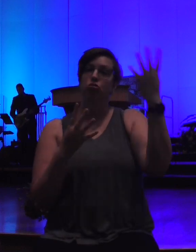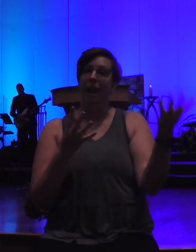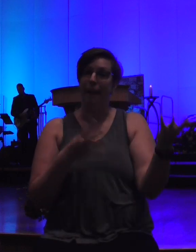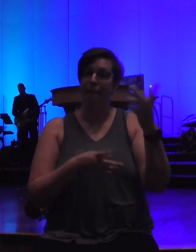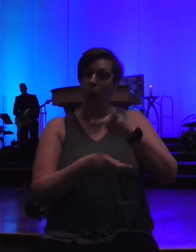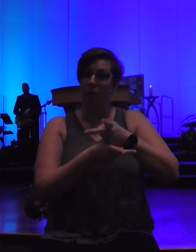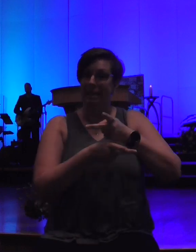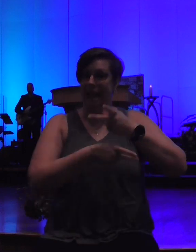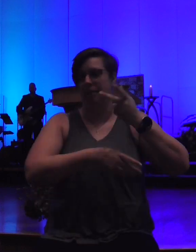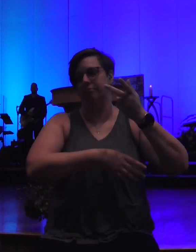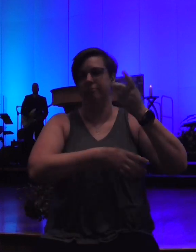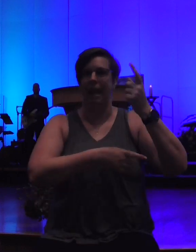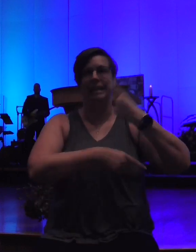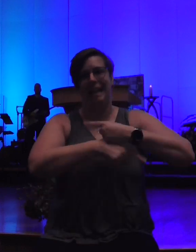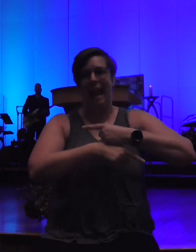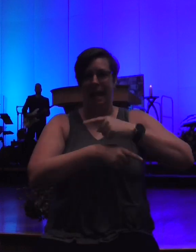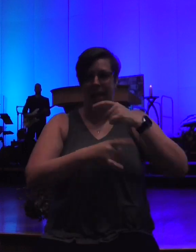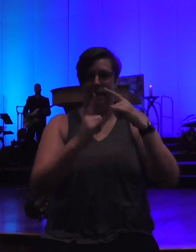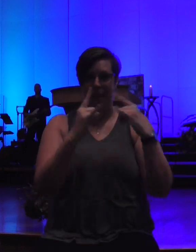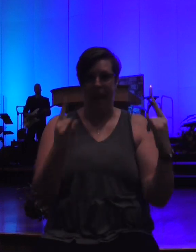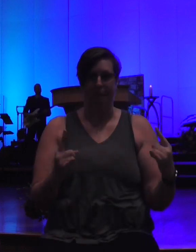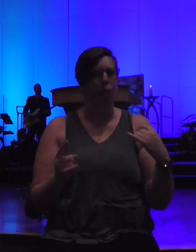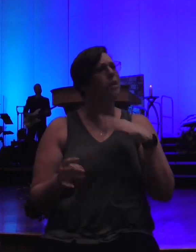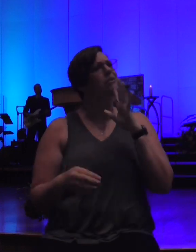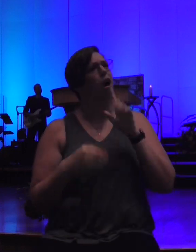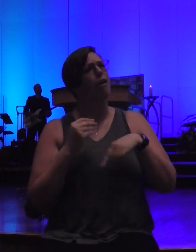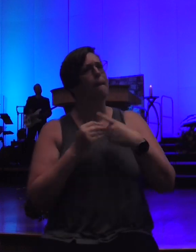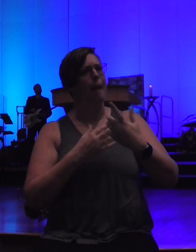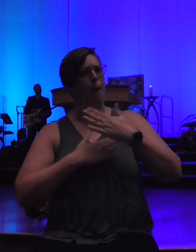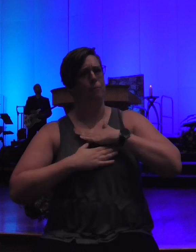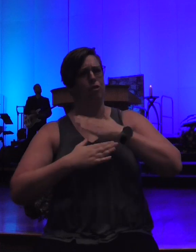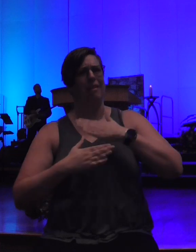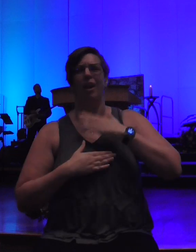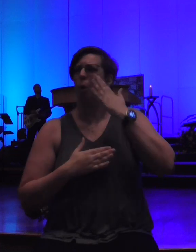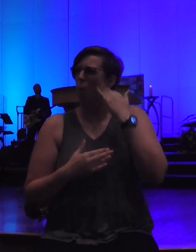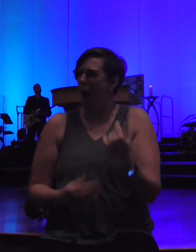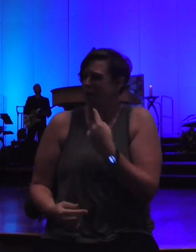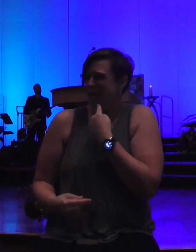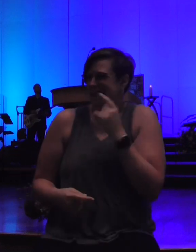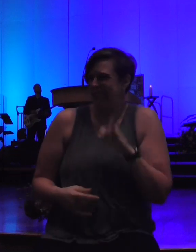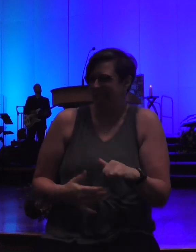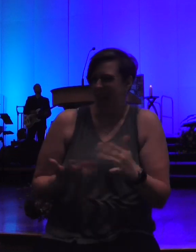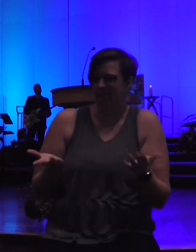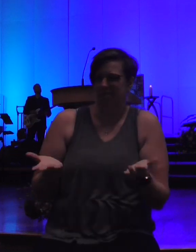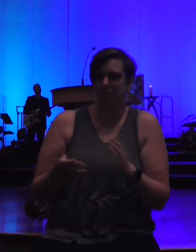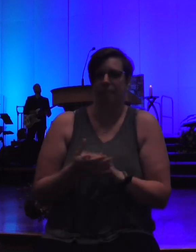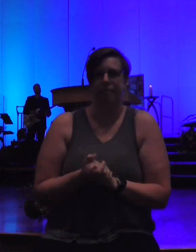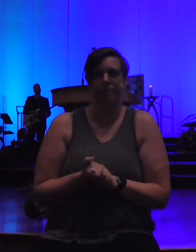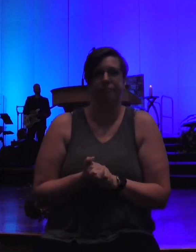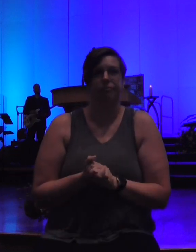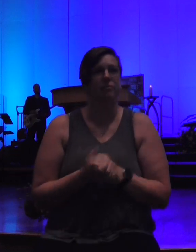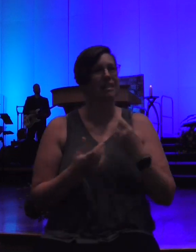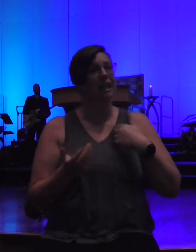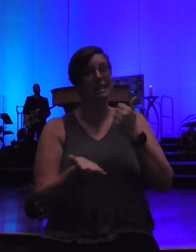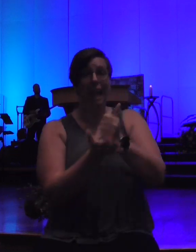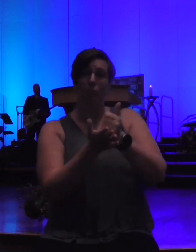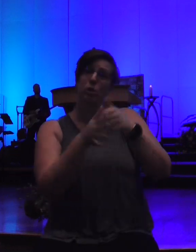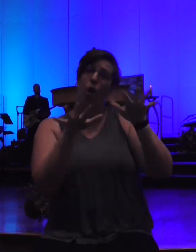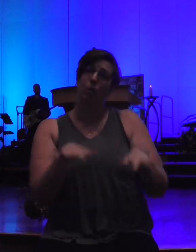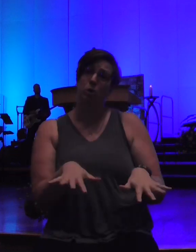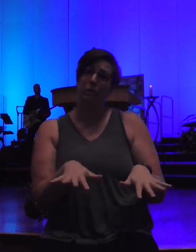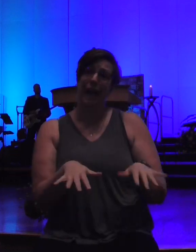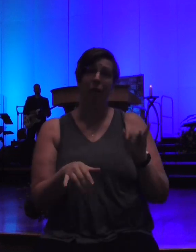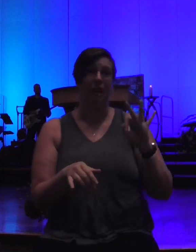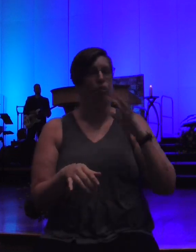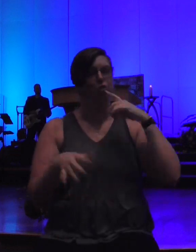lot of times we talk about breathing. Why do they say take a deep breath? To calm people down, like if people are